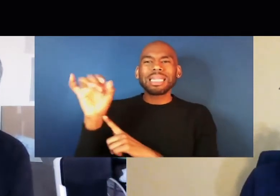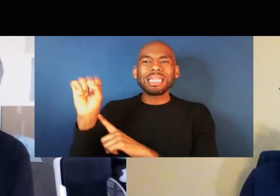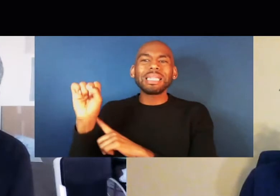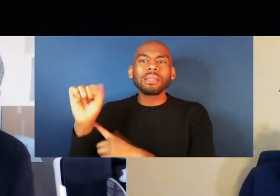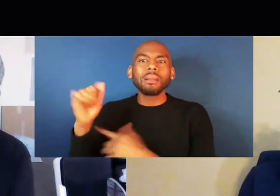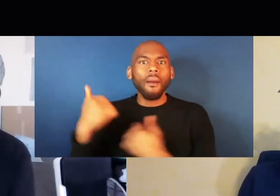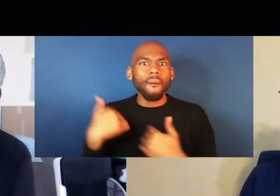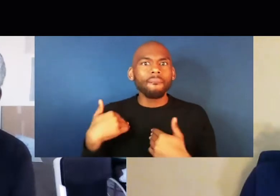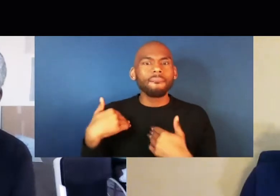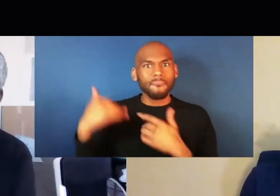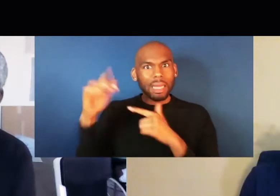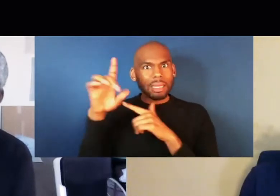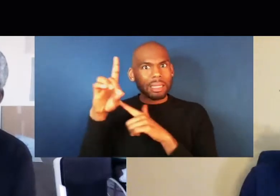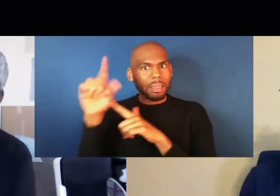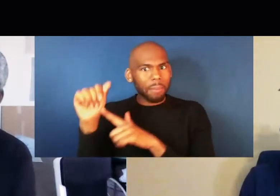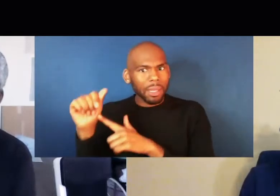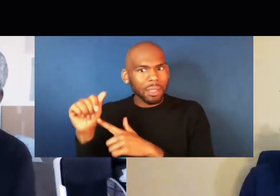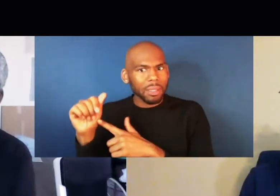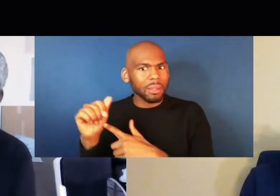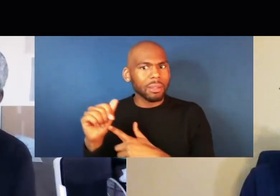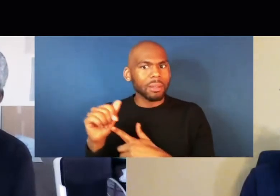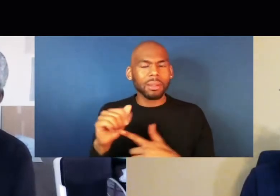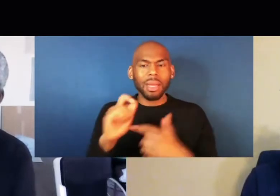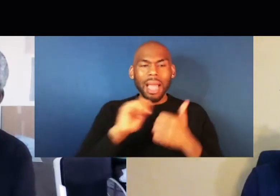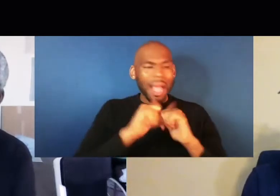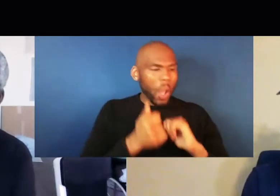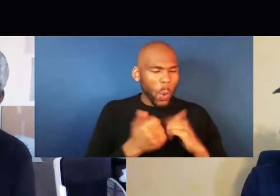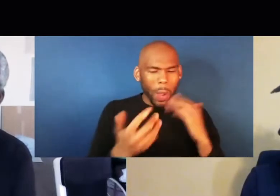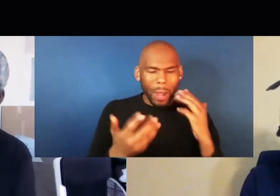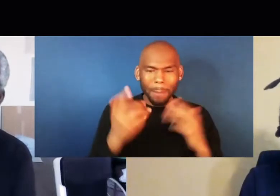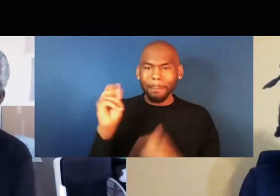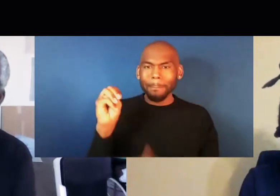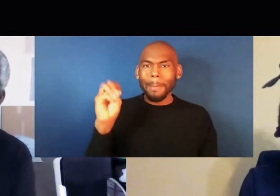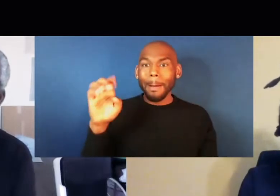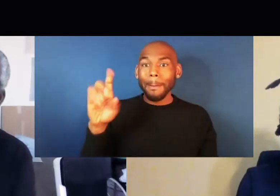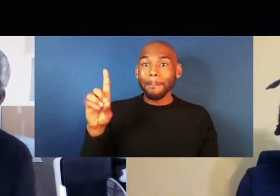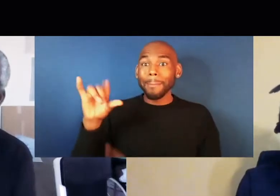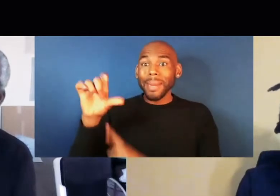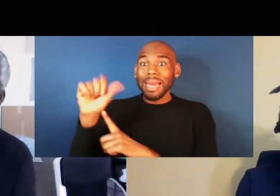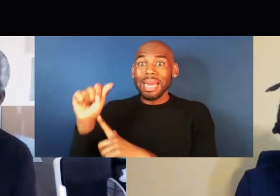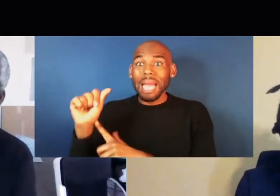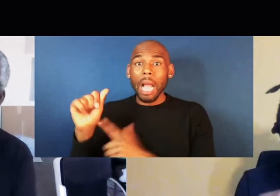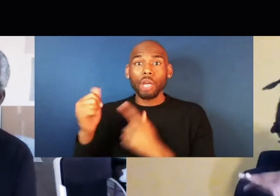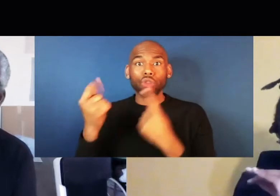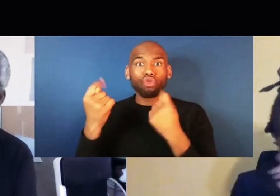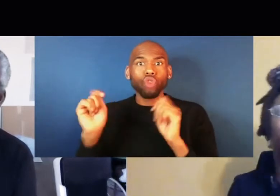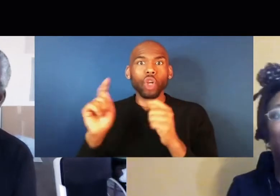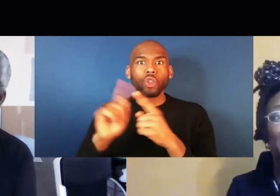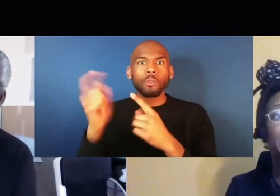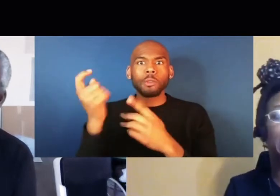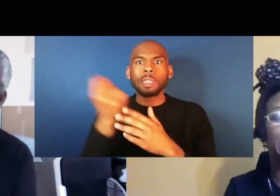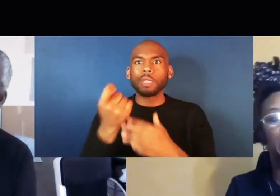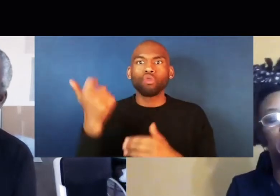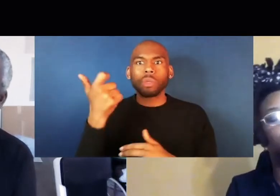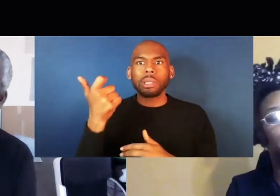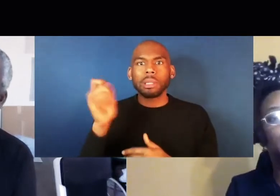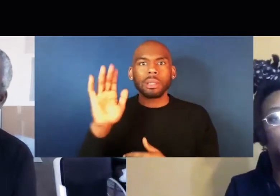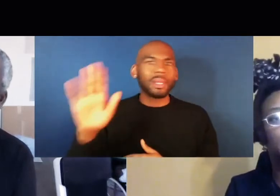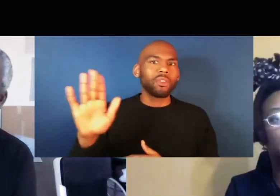and like how like the media tries to immediately like erase